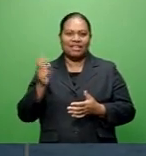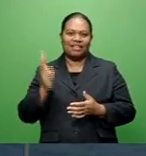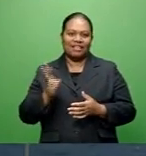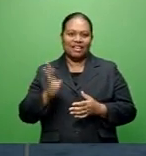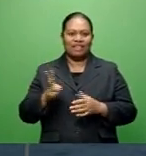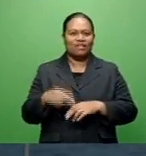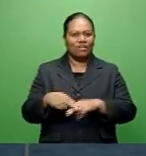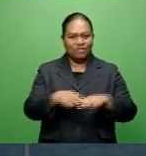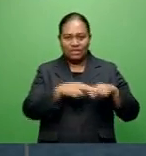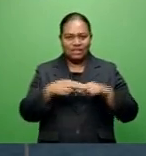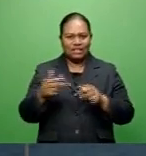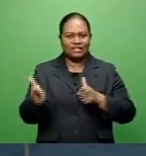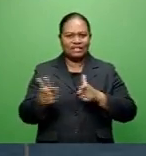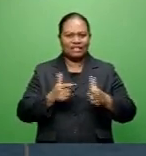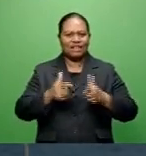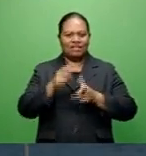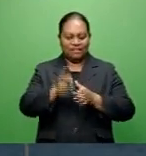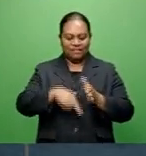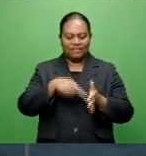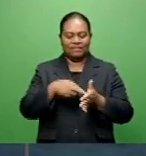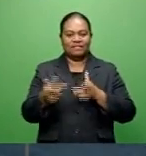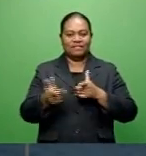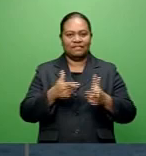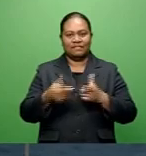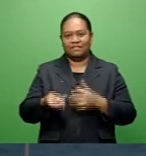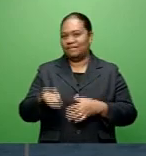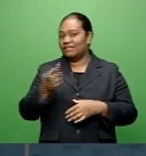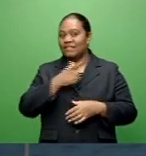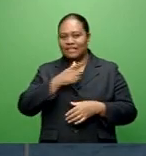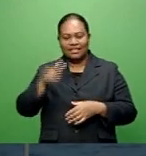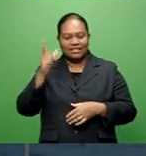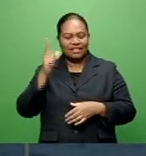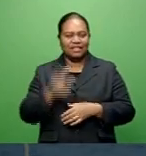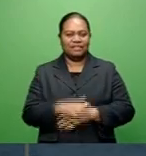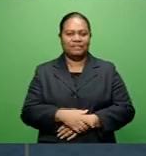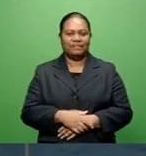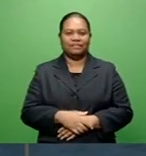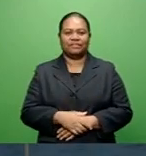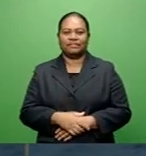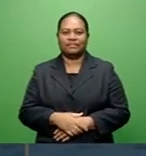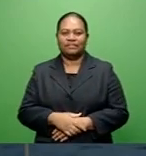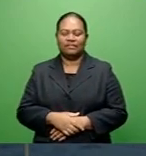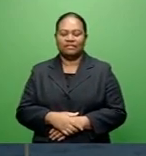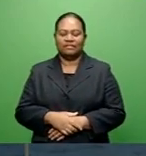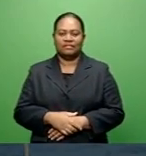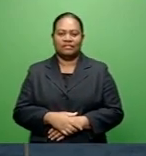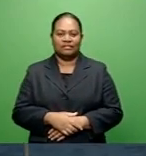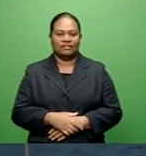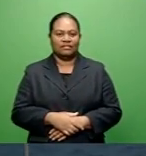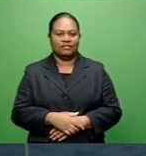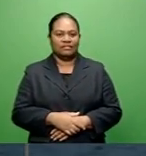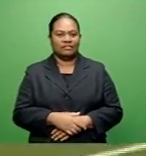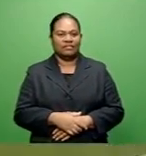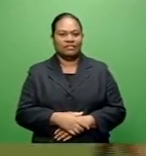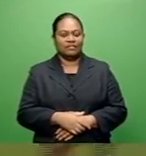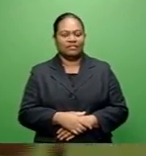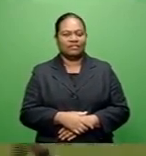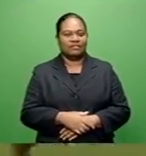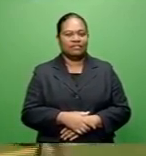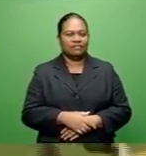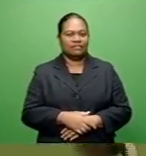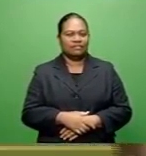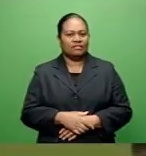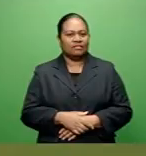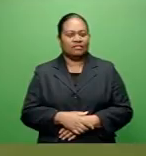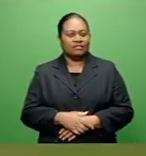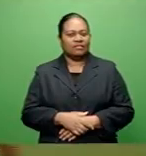side as they walked away with the Uprising Sevens title in Pacific Harbour yesterday. Karolaini Tavi reports. A show of the